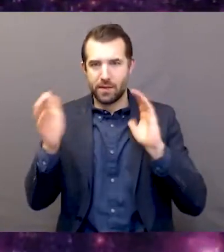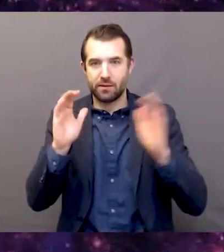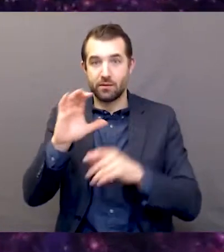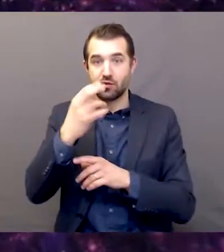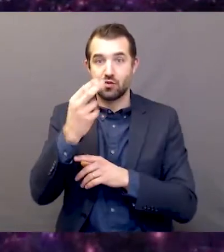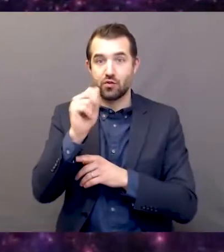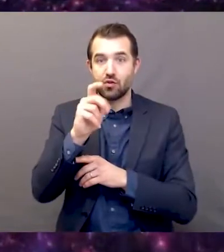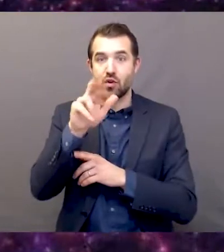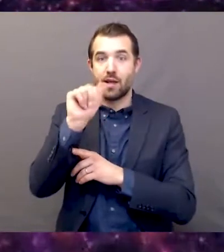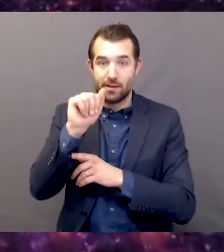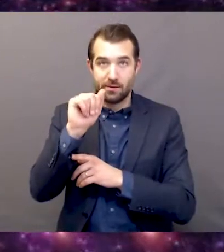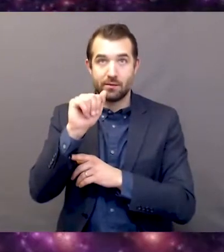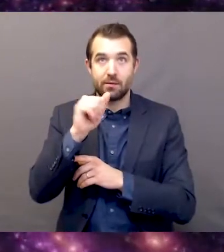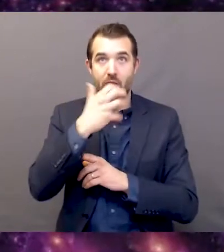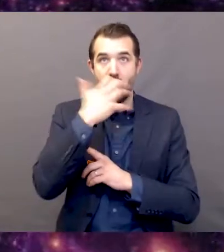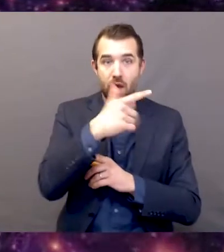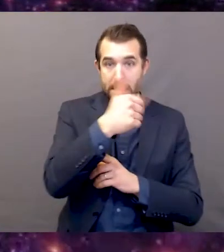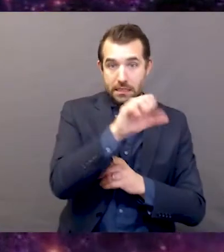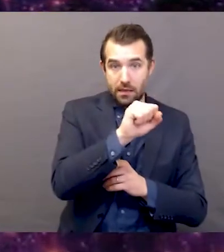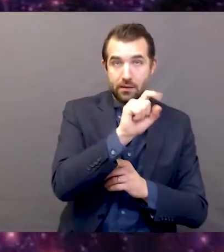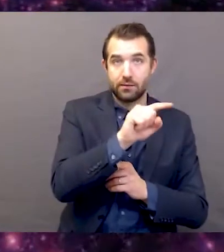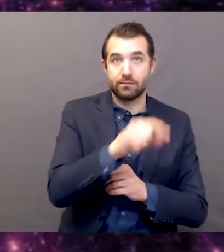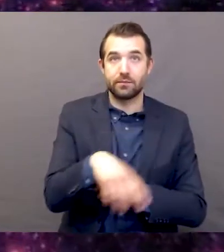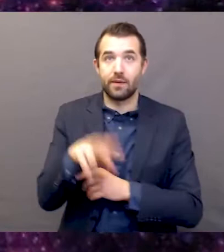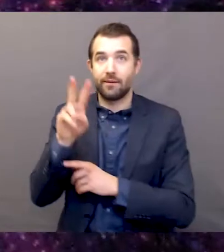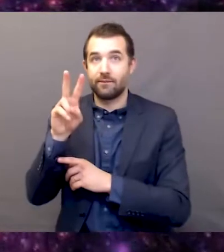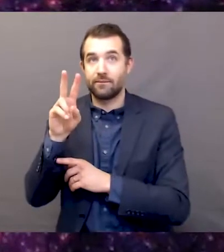image. This is the hot gas. This is the VLA from the